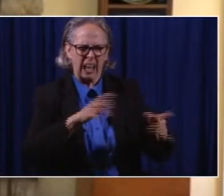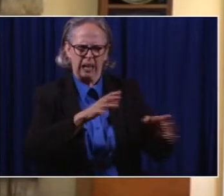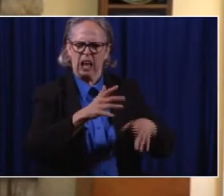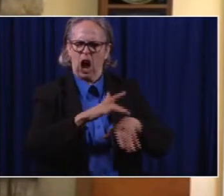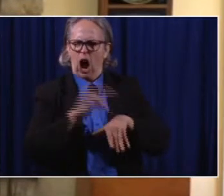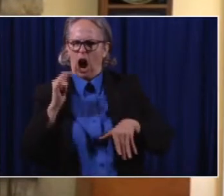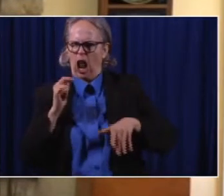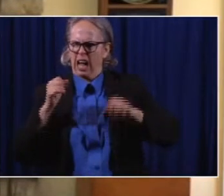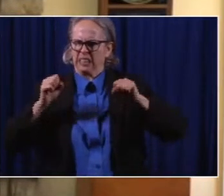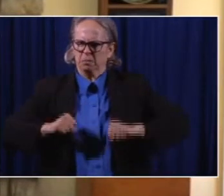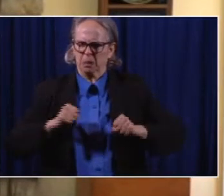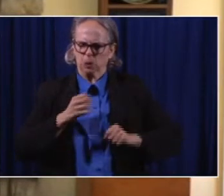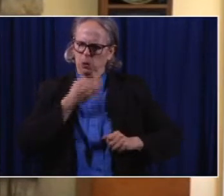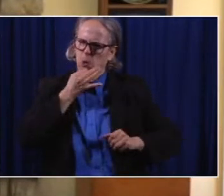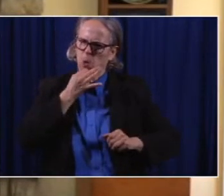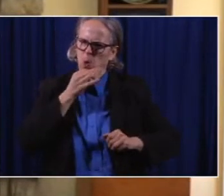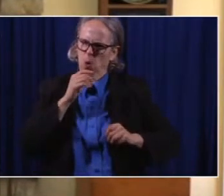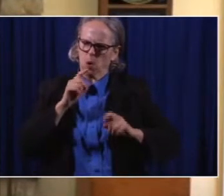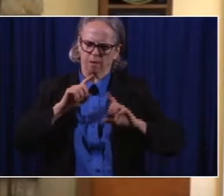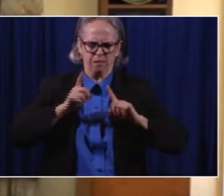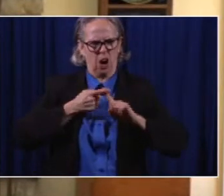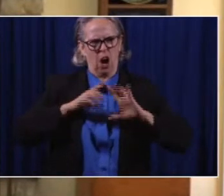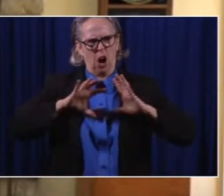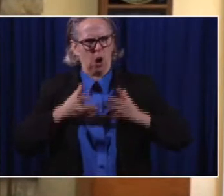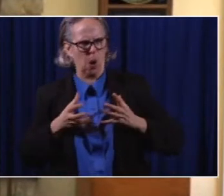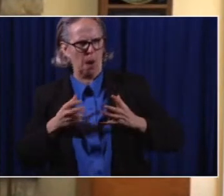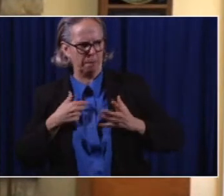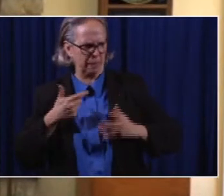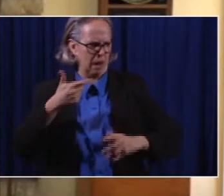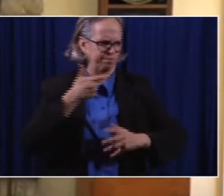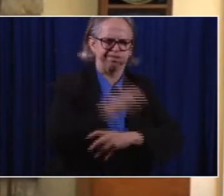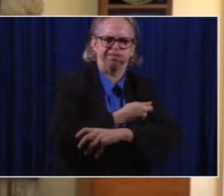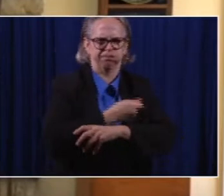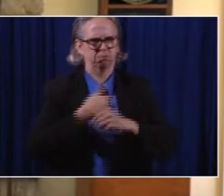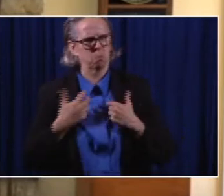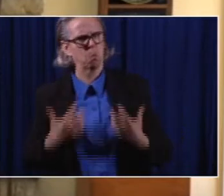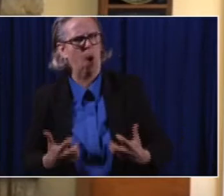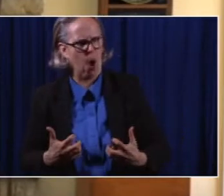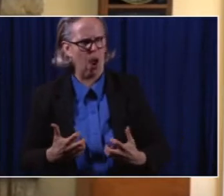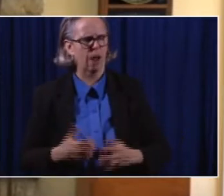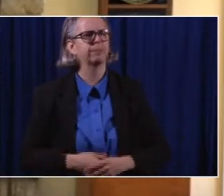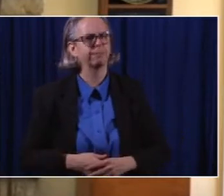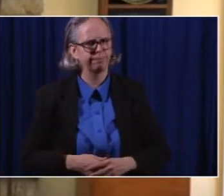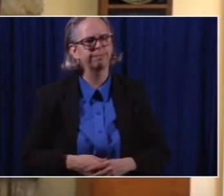the vaccine as early in the process as we can.